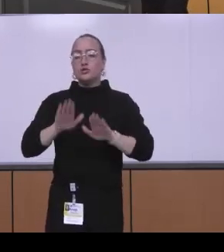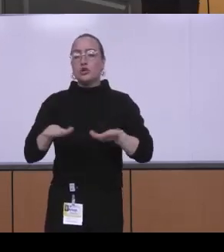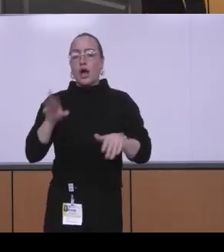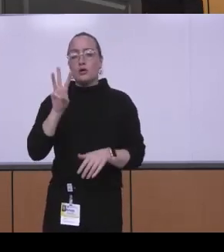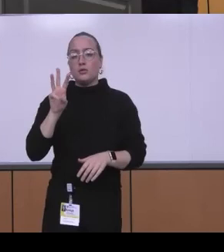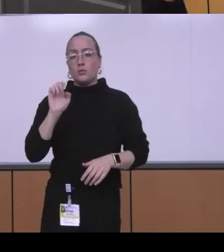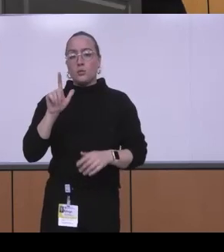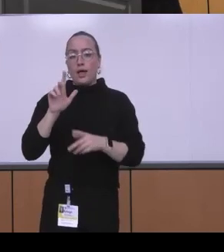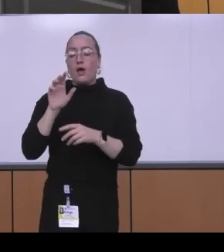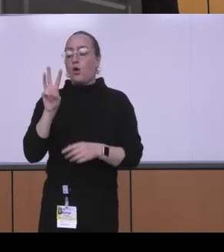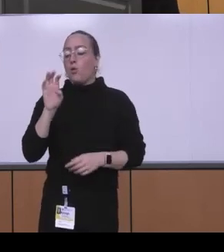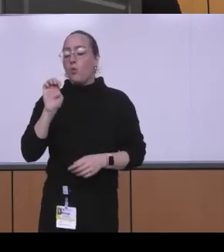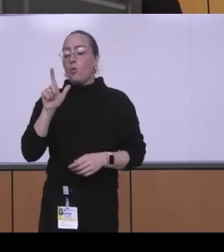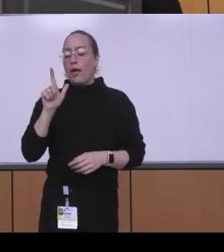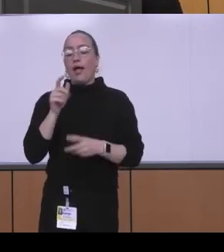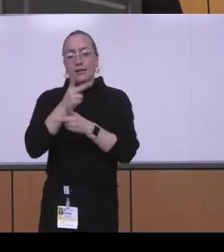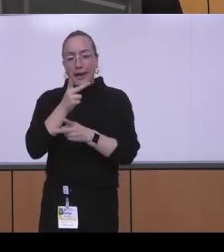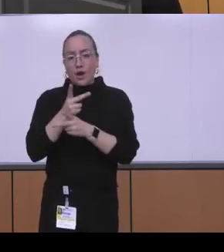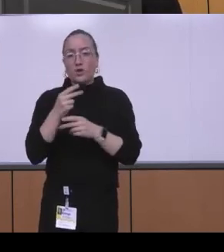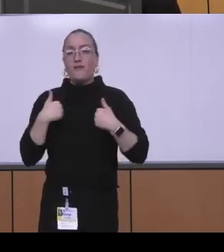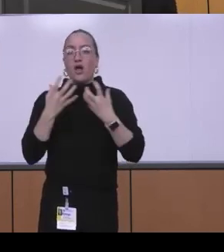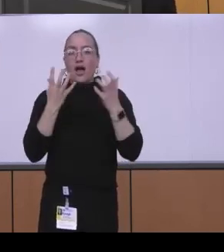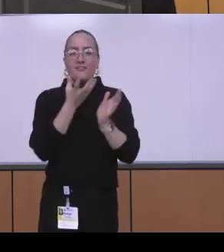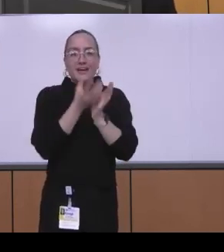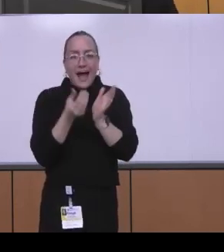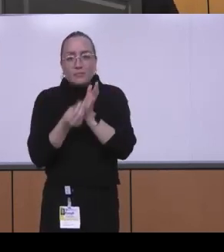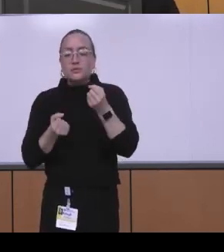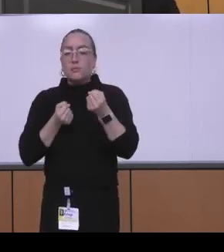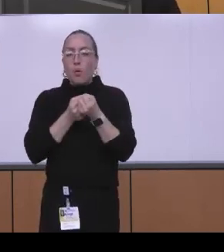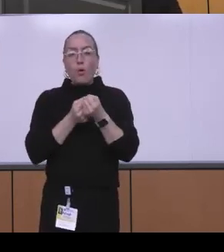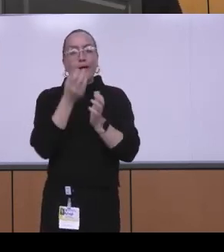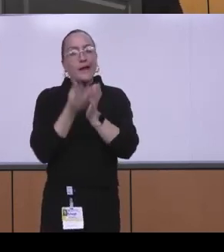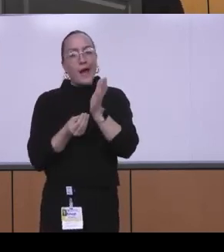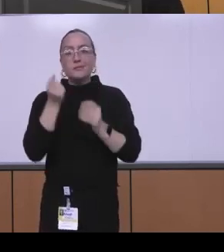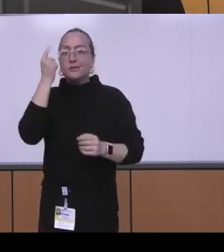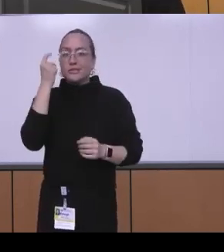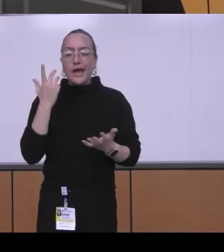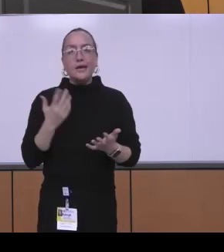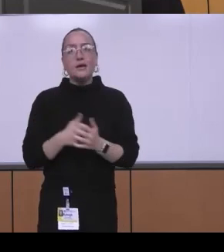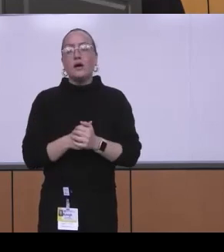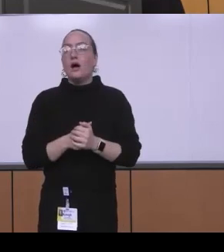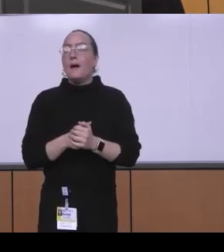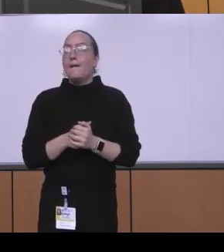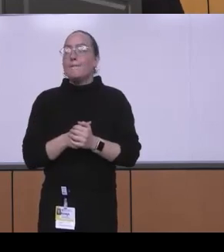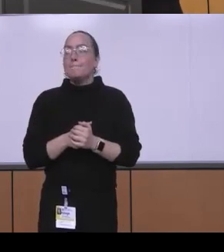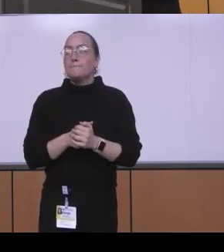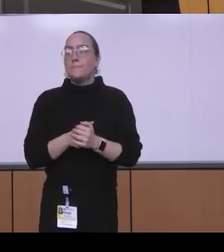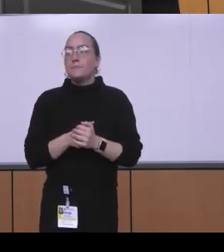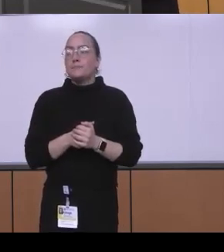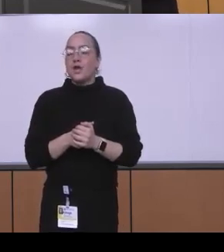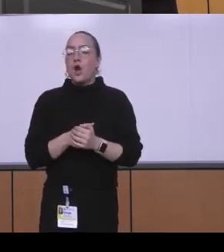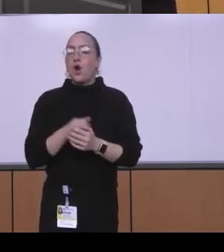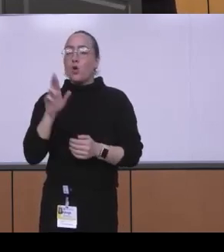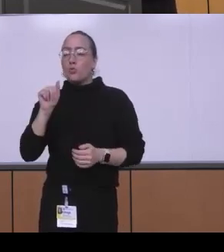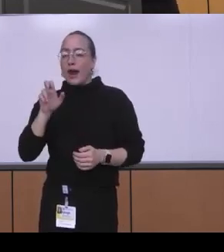there's extreme bias in reporting and gaps in understanding that services are offered to families, whether they're voluntary. They're rarely court